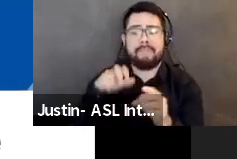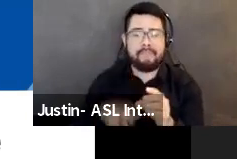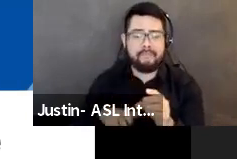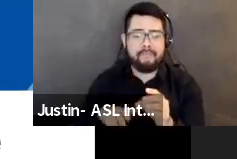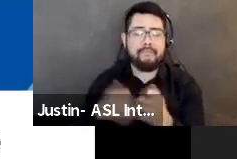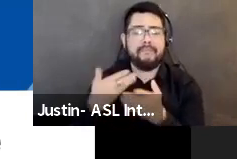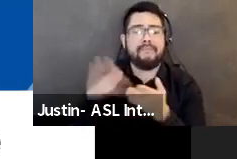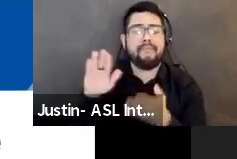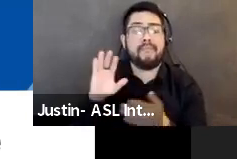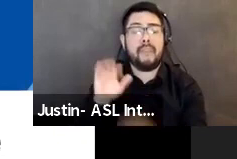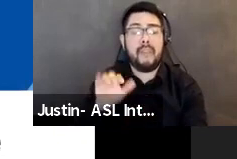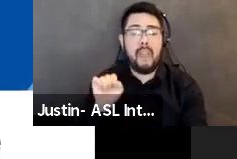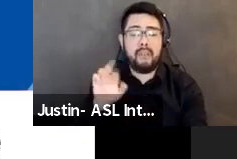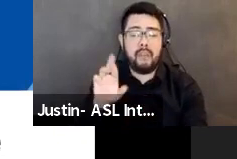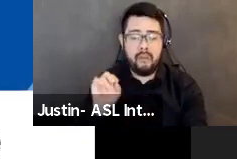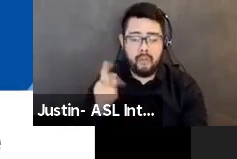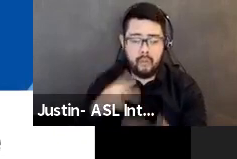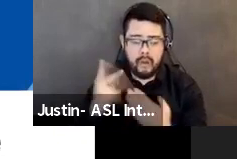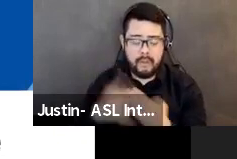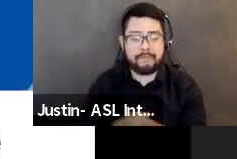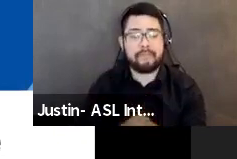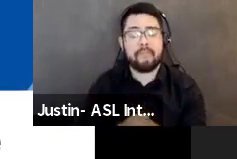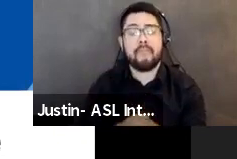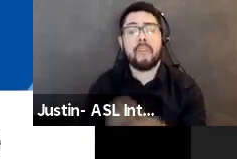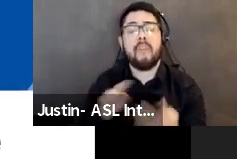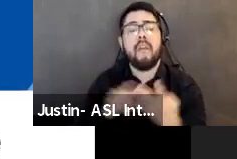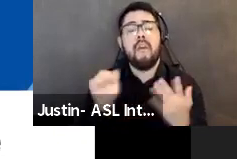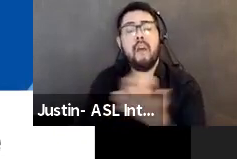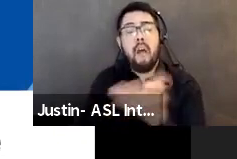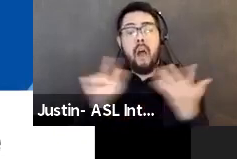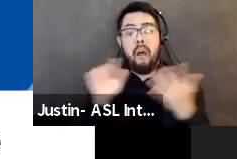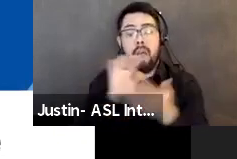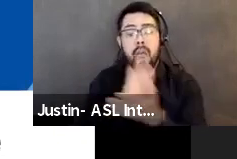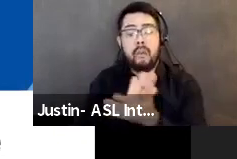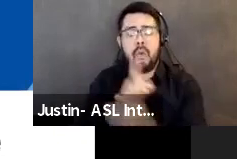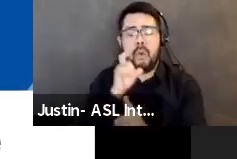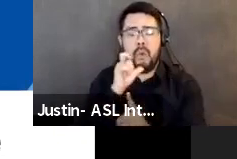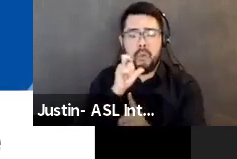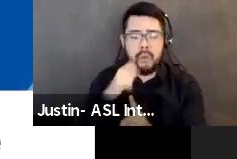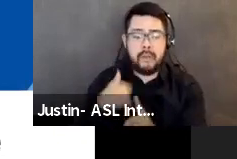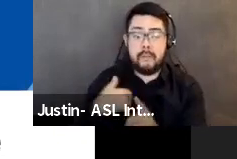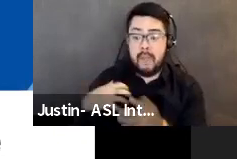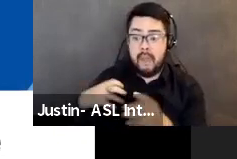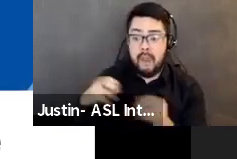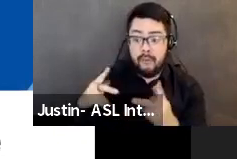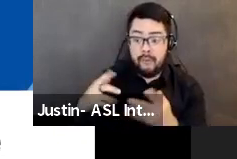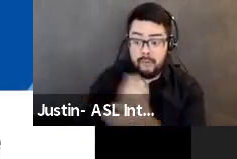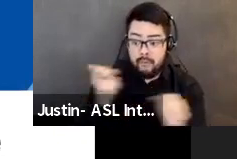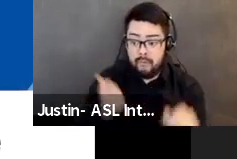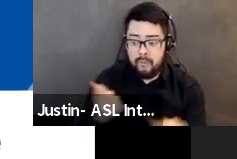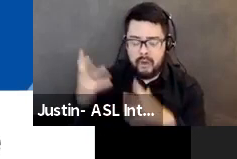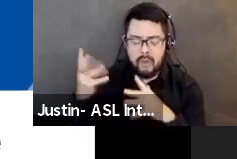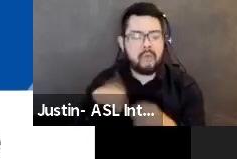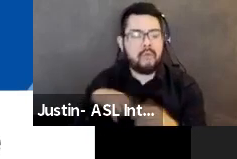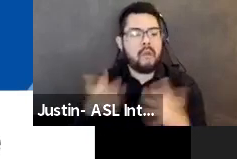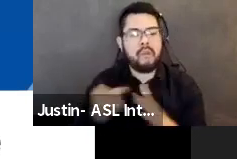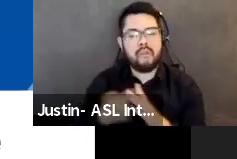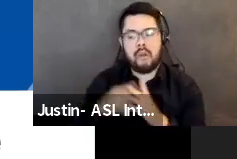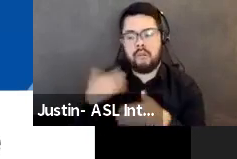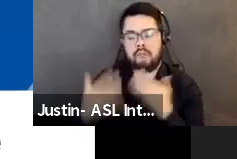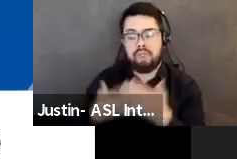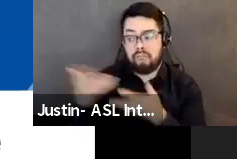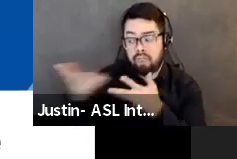program for all of the schools who have opted to remove their program we've already begun to work with those schools to